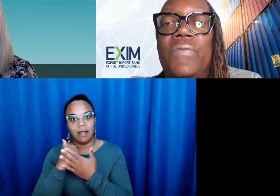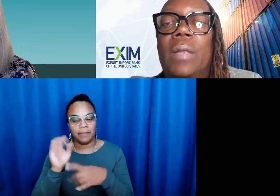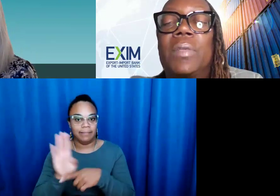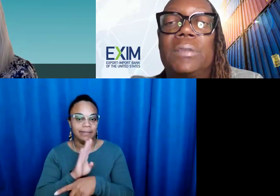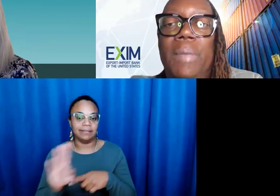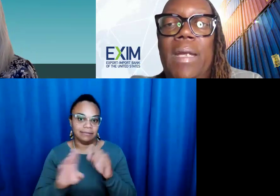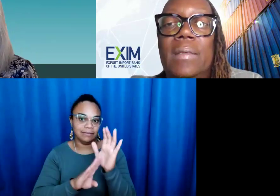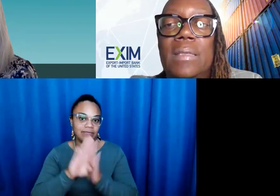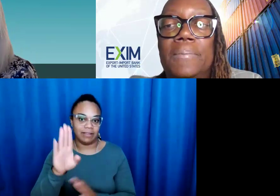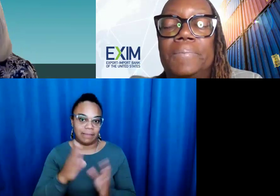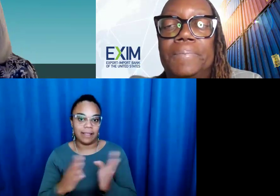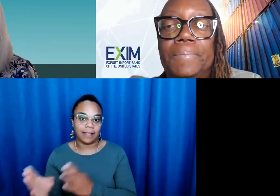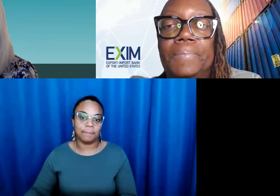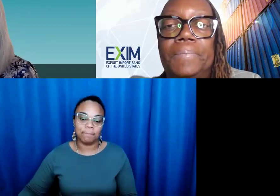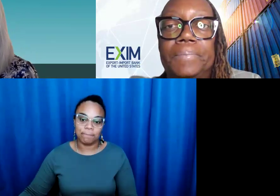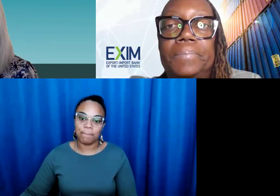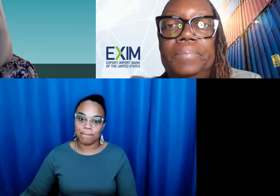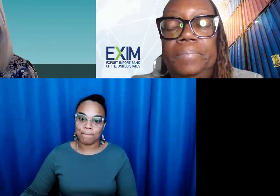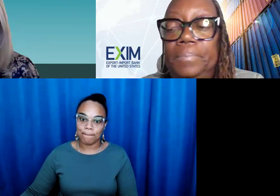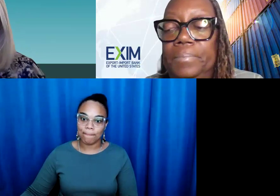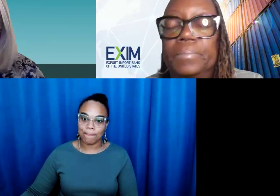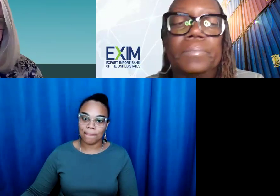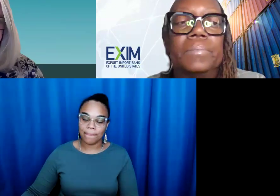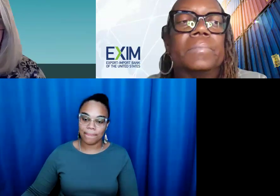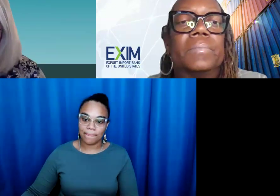to develop those plans.